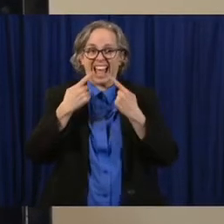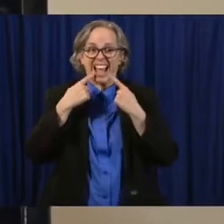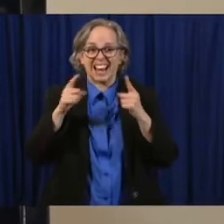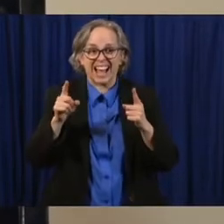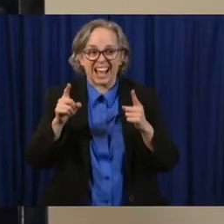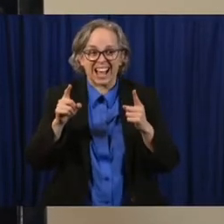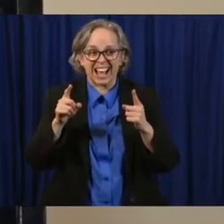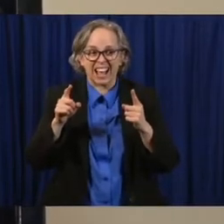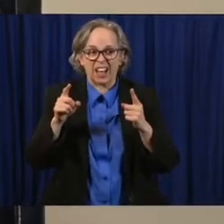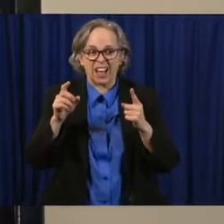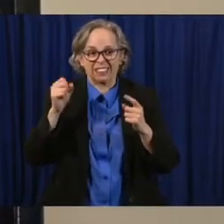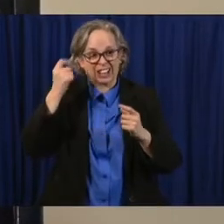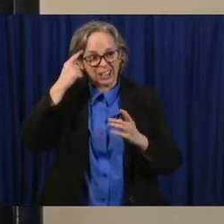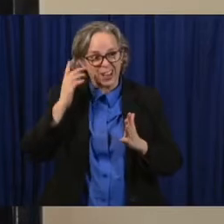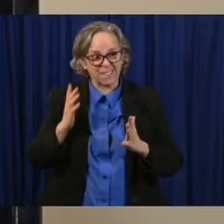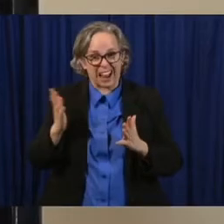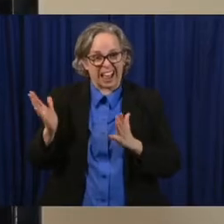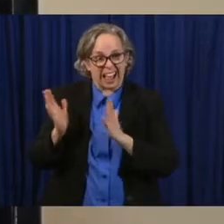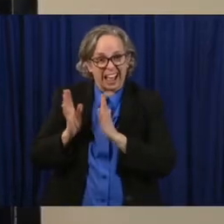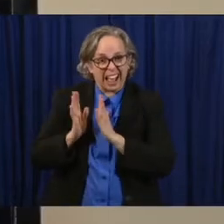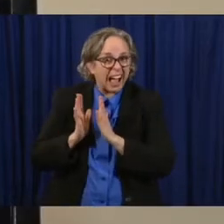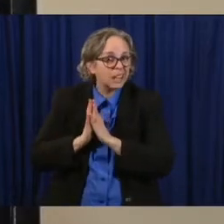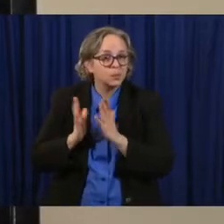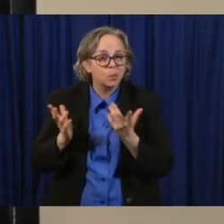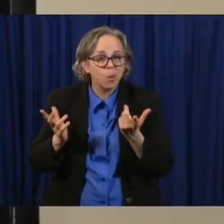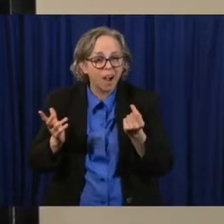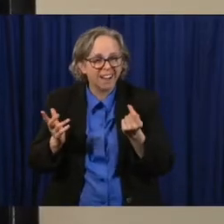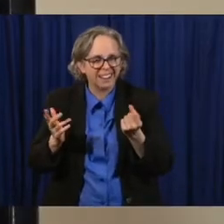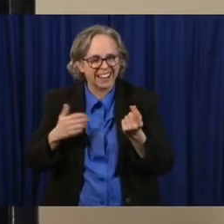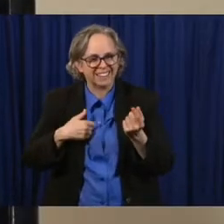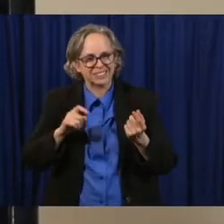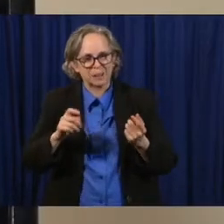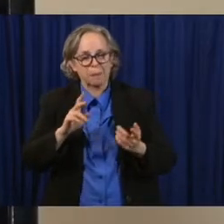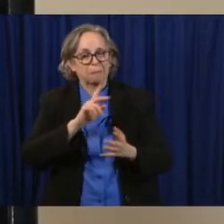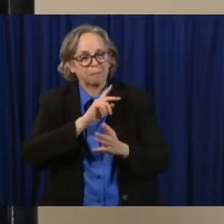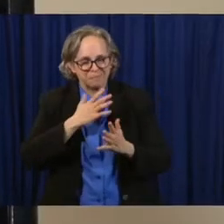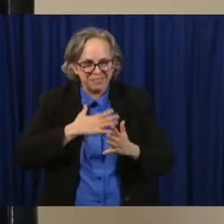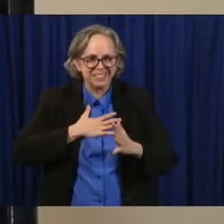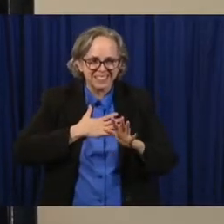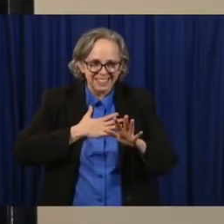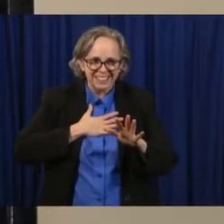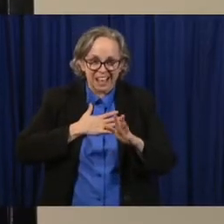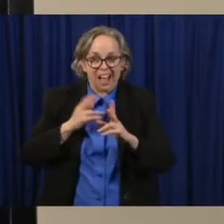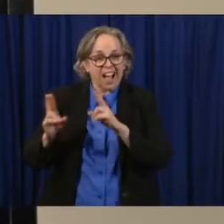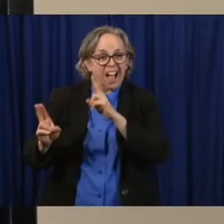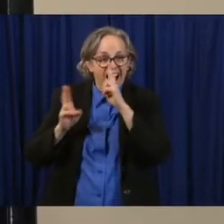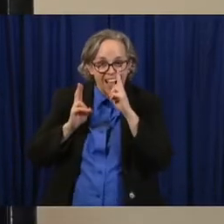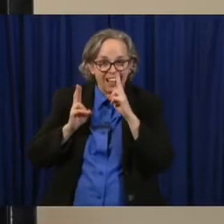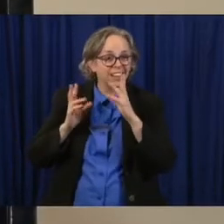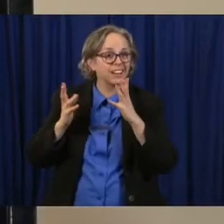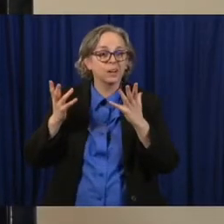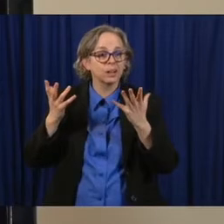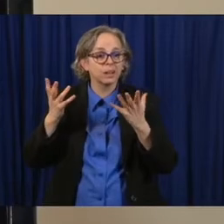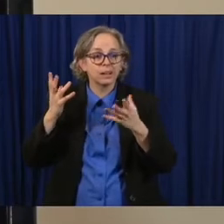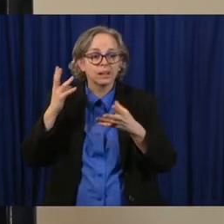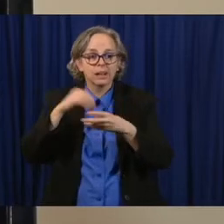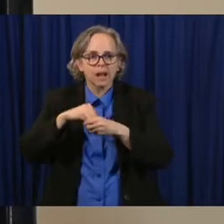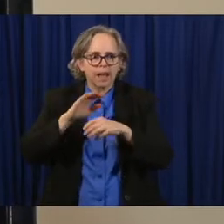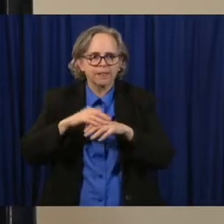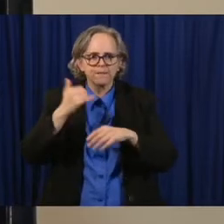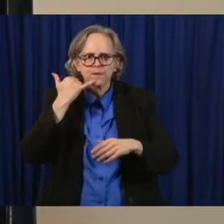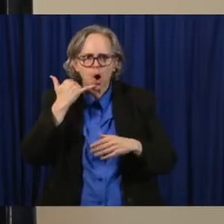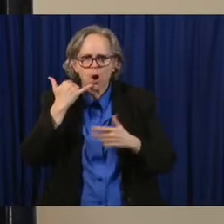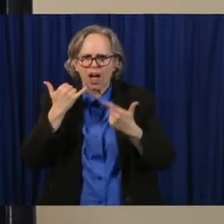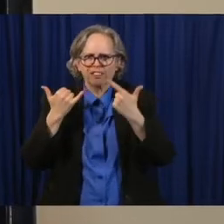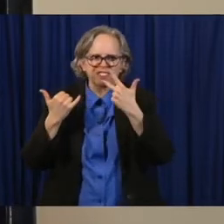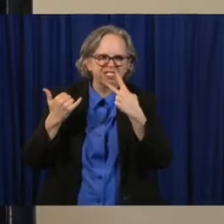asked and paired with, and I have to say personally, it's an honor to have been on the phone with 3 governors at once,